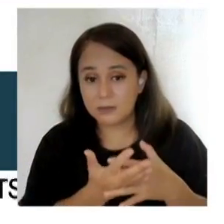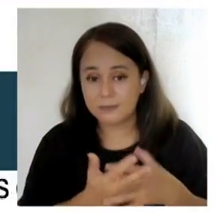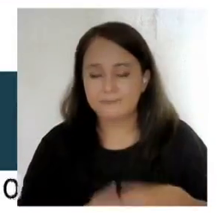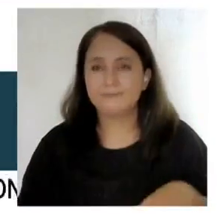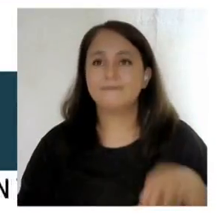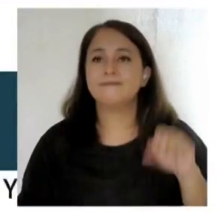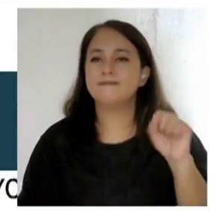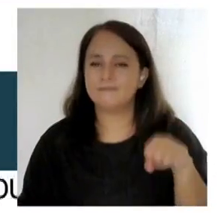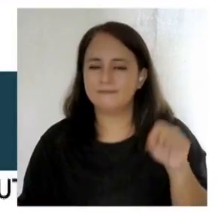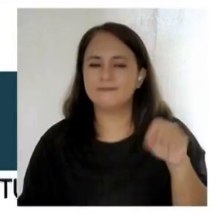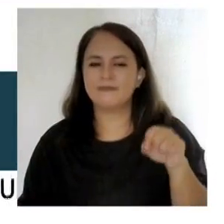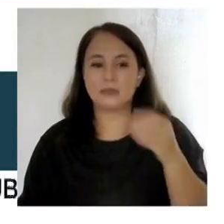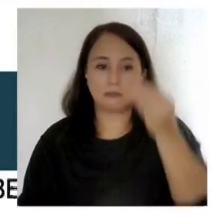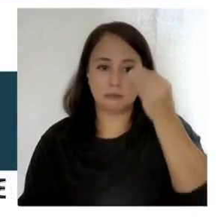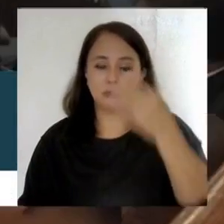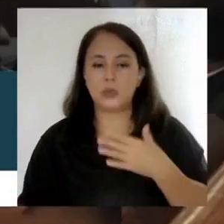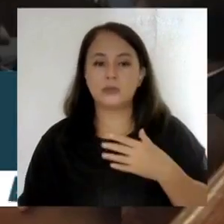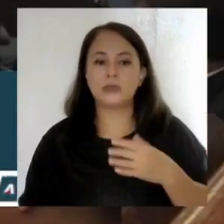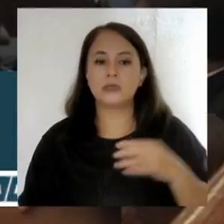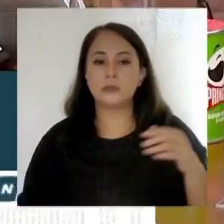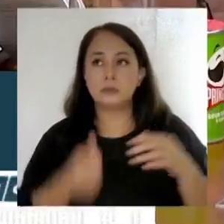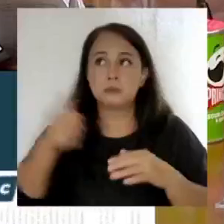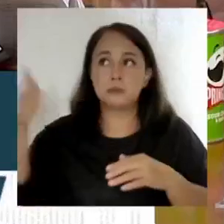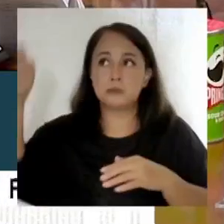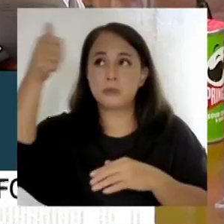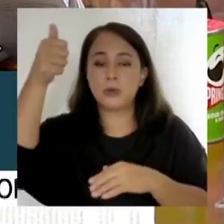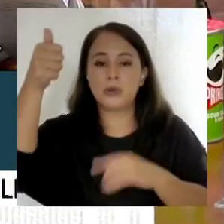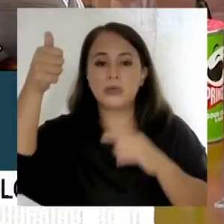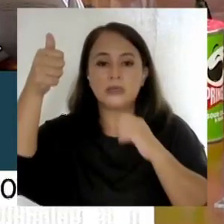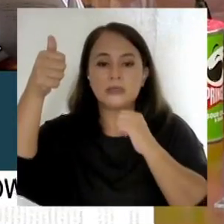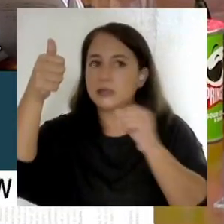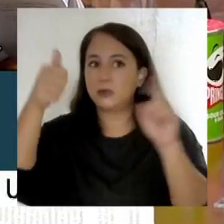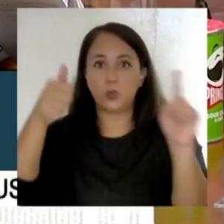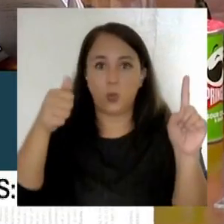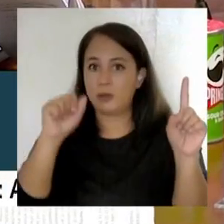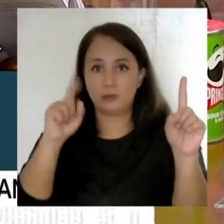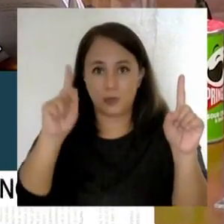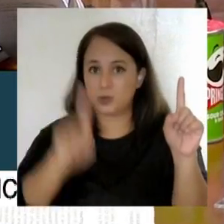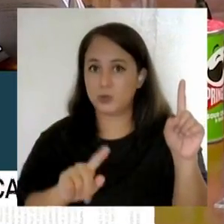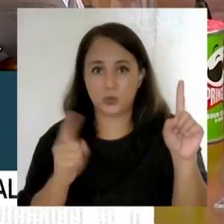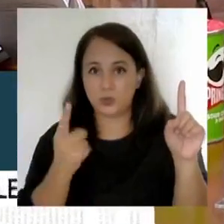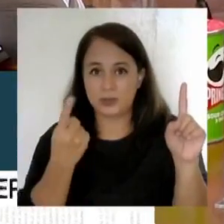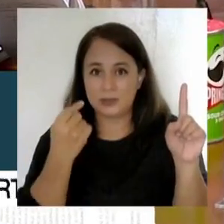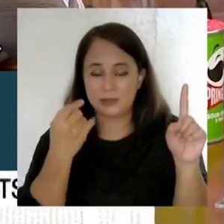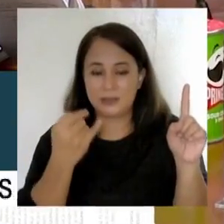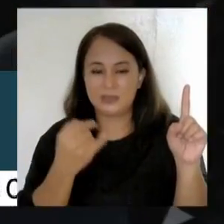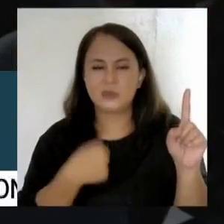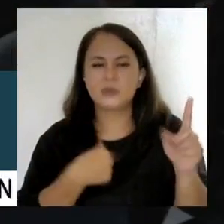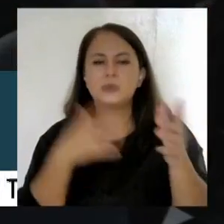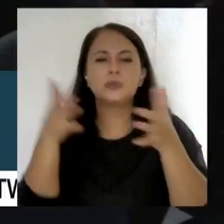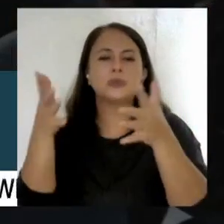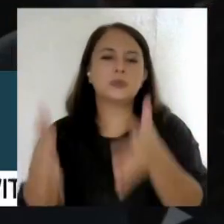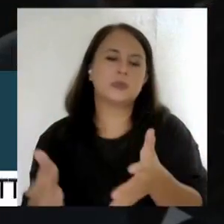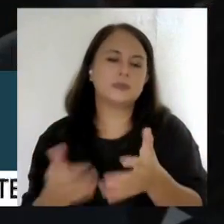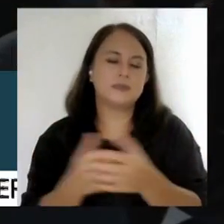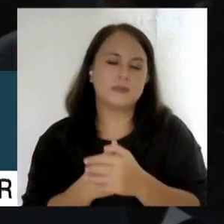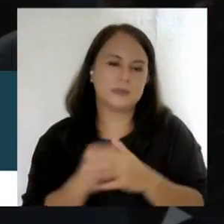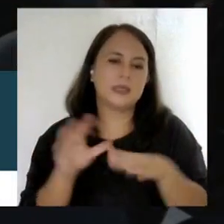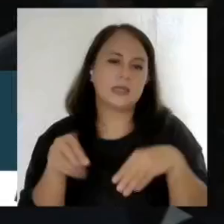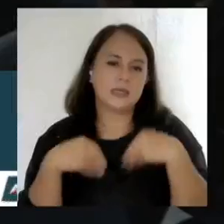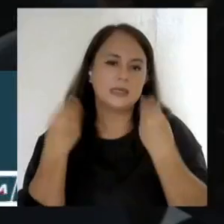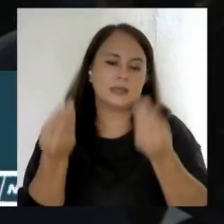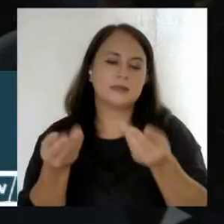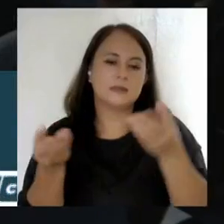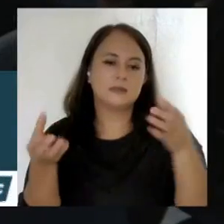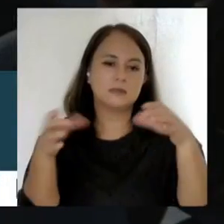Sinabi naman nila that the mastermind is more than one po. So, hayaan na po natin na ibigay natin yung chance